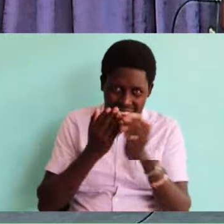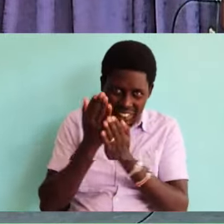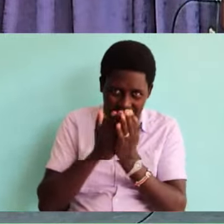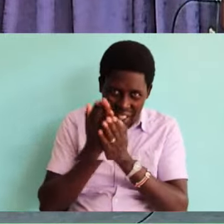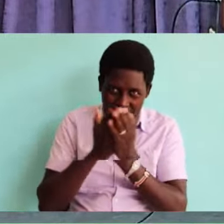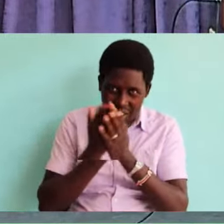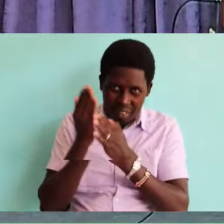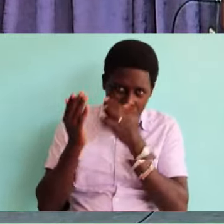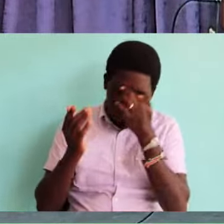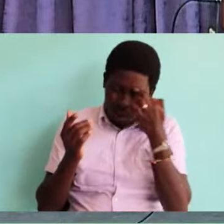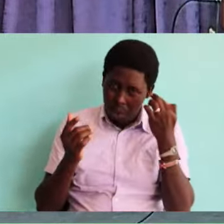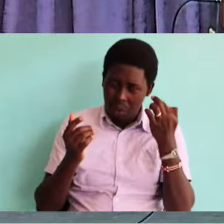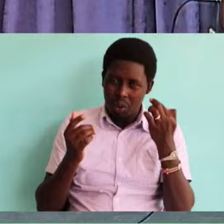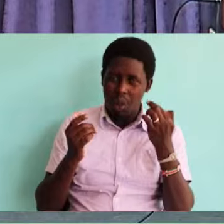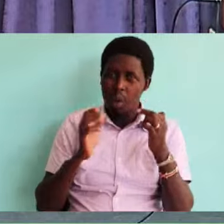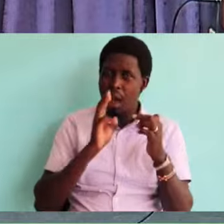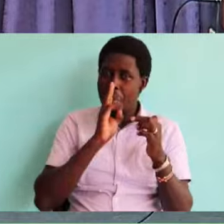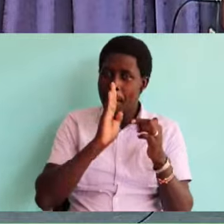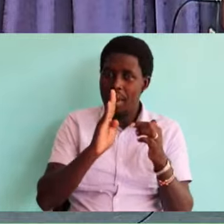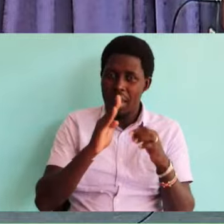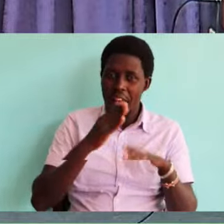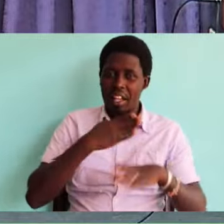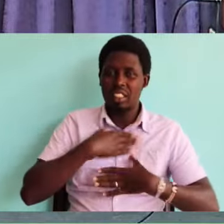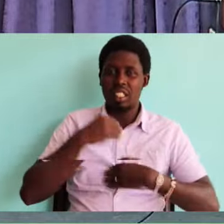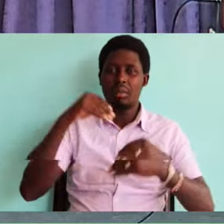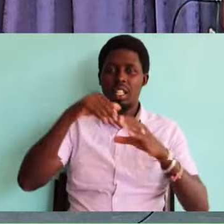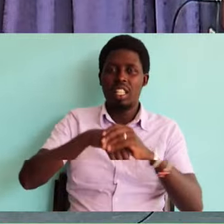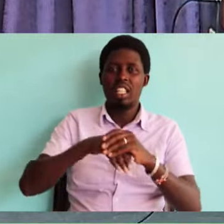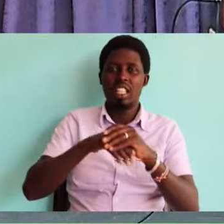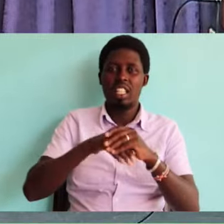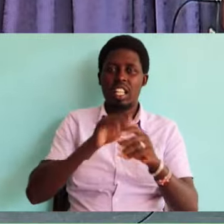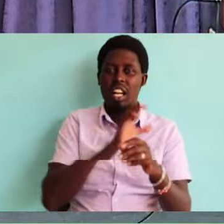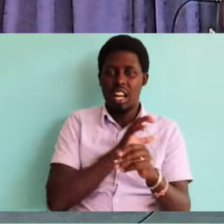have already been accepted in Christ Jesus.